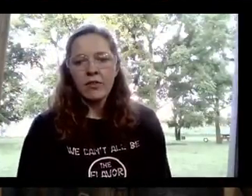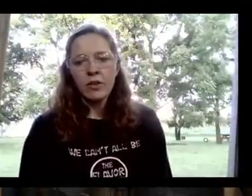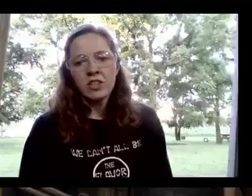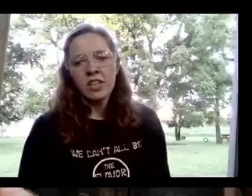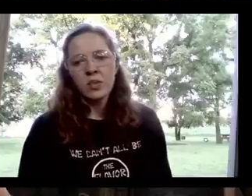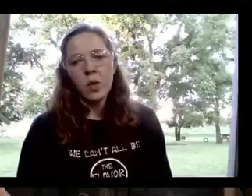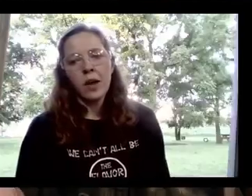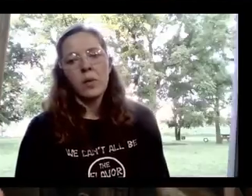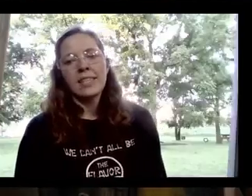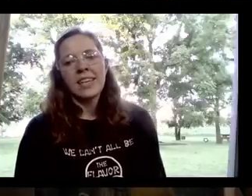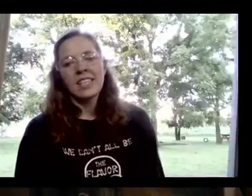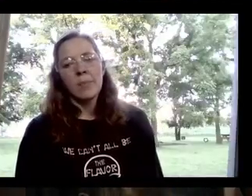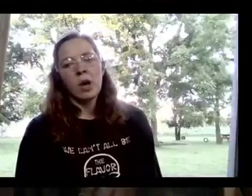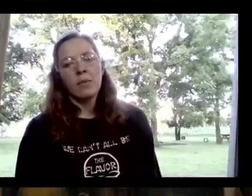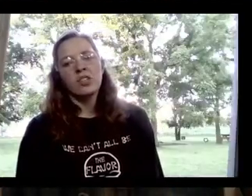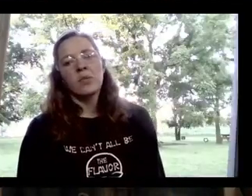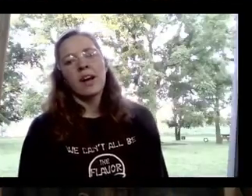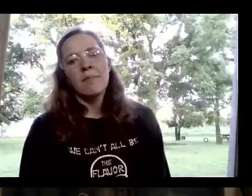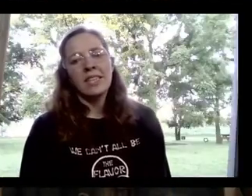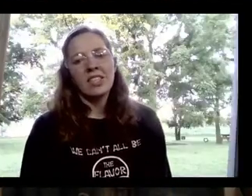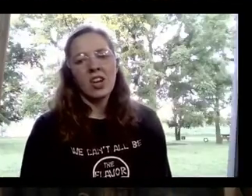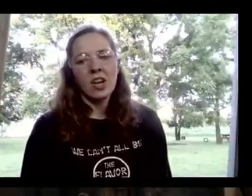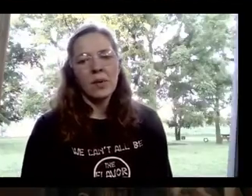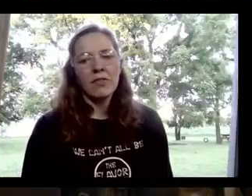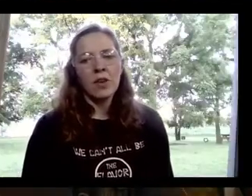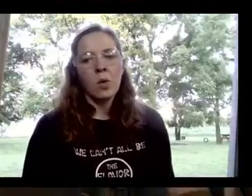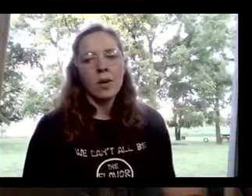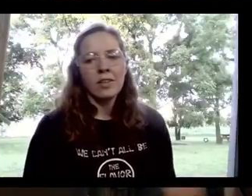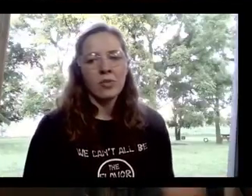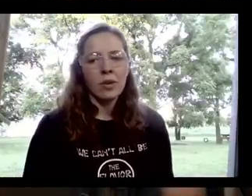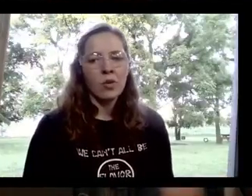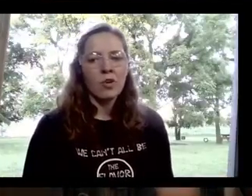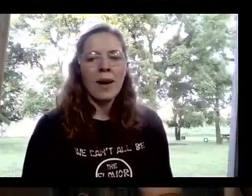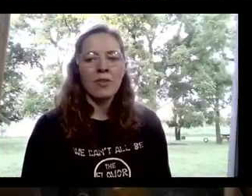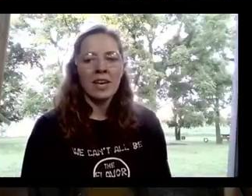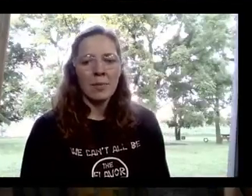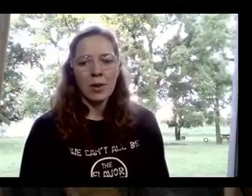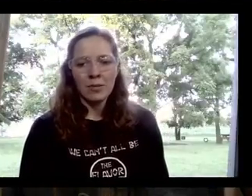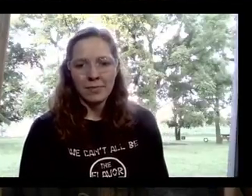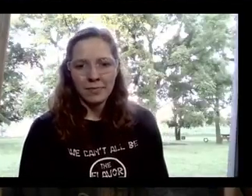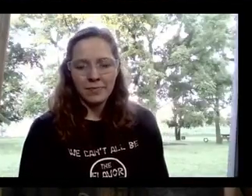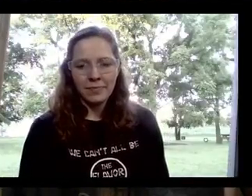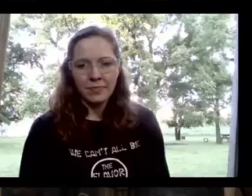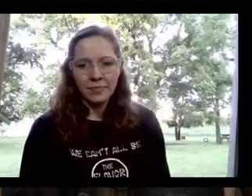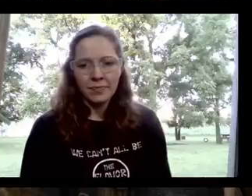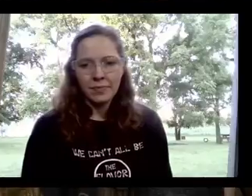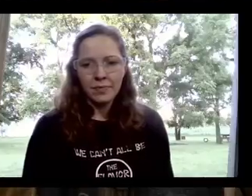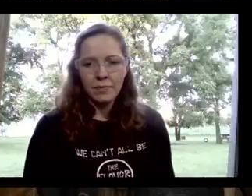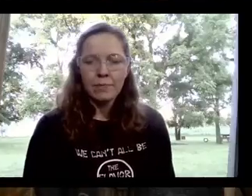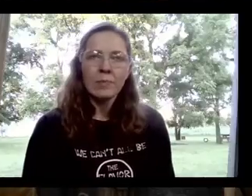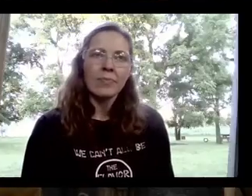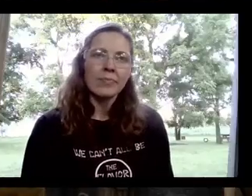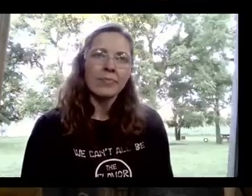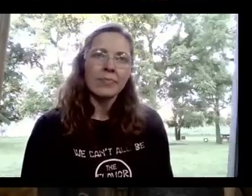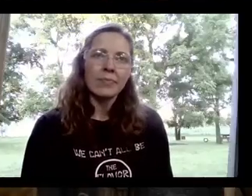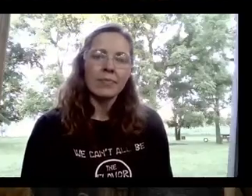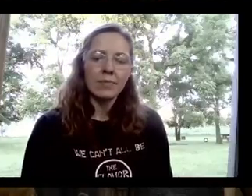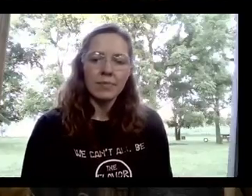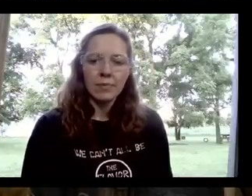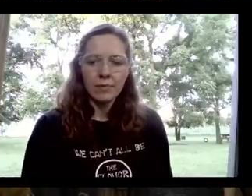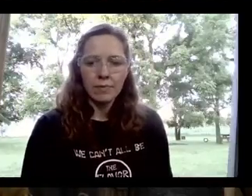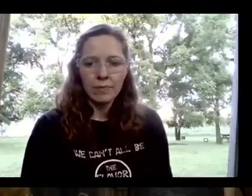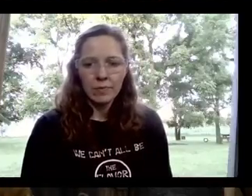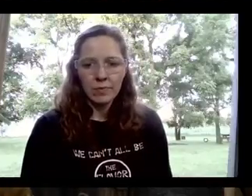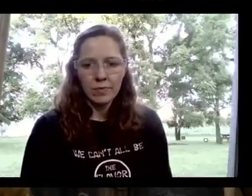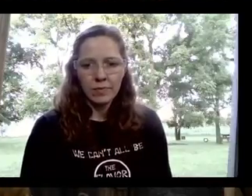What the Forge says, Roy, what size bar would you recommend starting with for a 1¾-pound hammer? Is this wrought